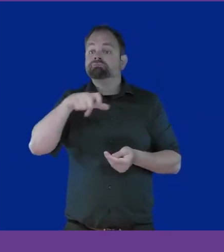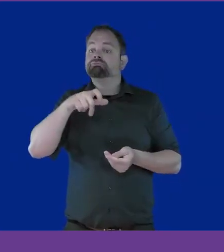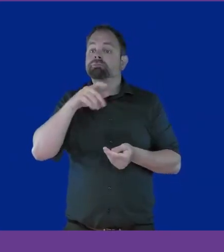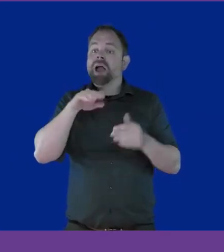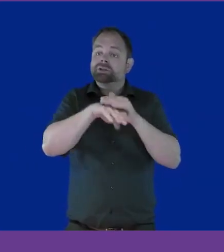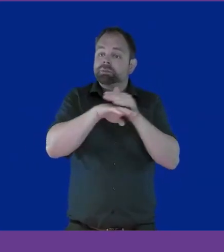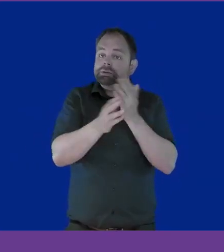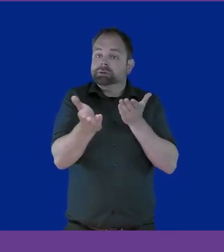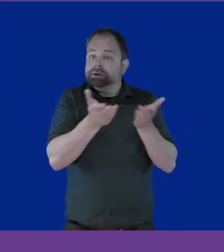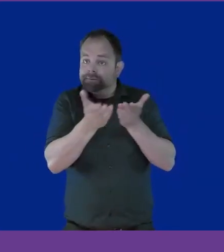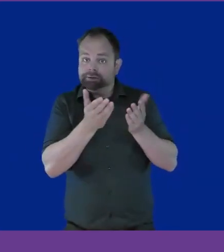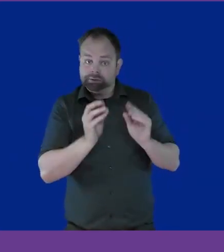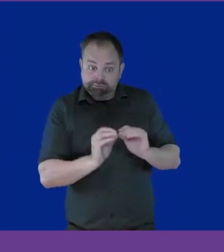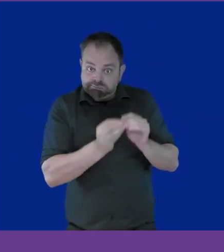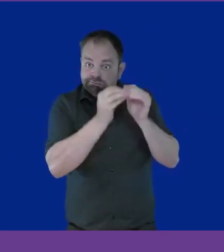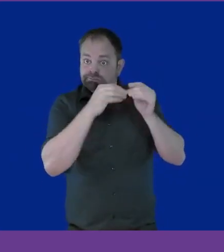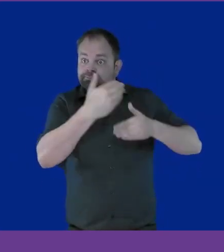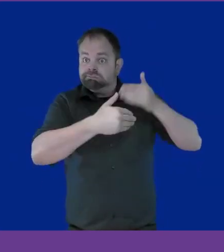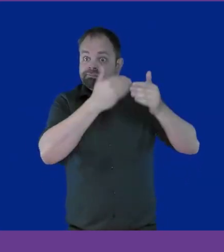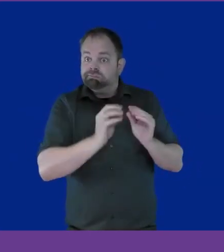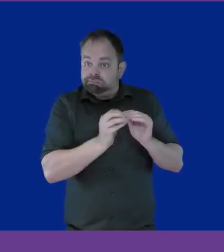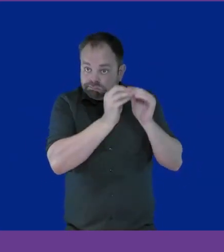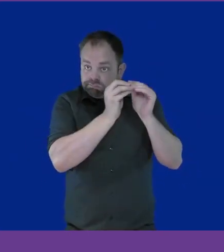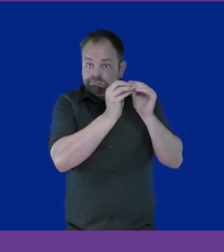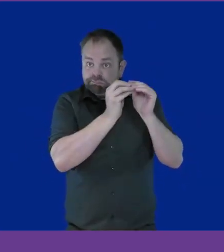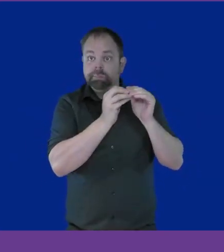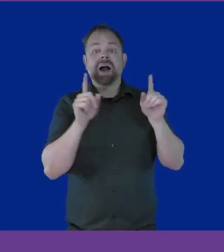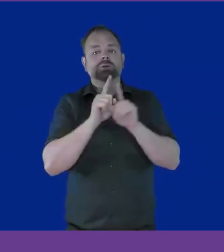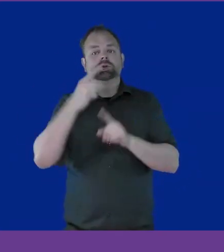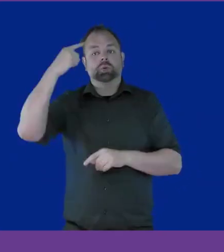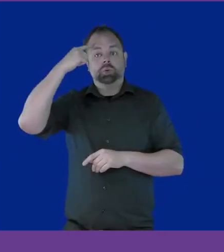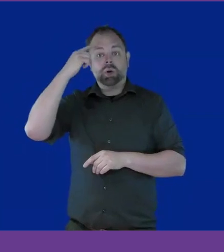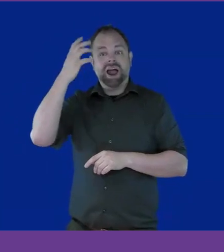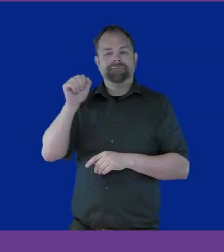eIDAS regulation. And this European Digital Identity Wallet, which